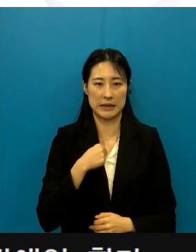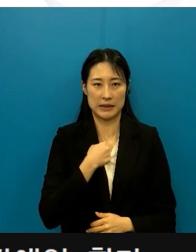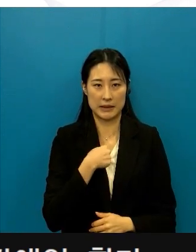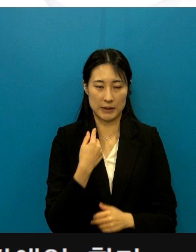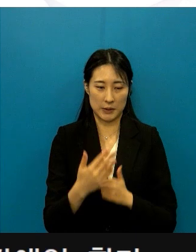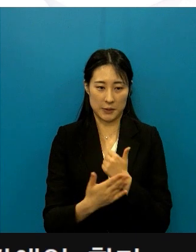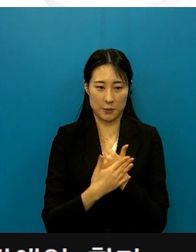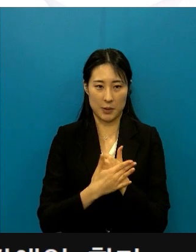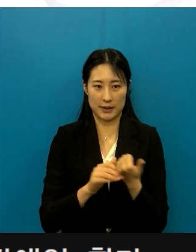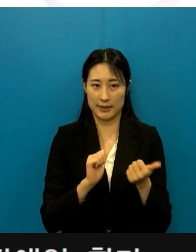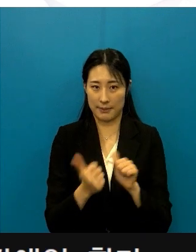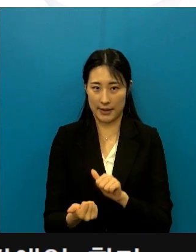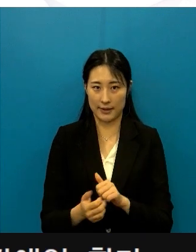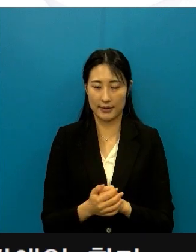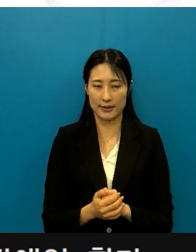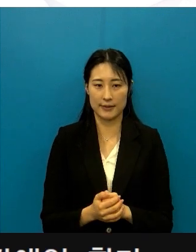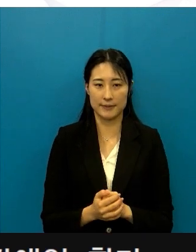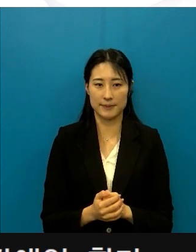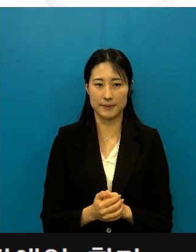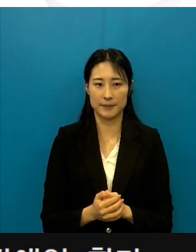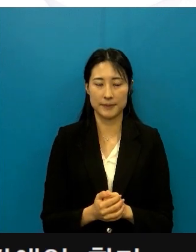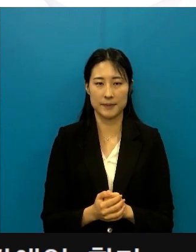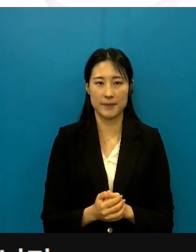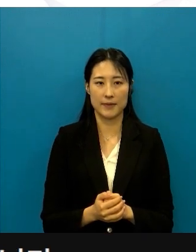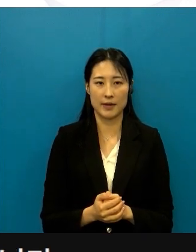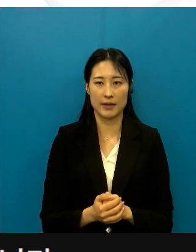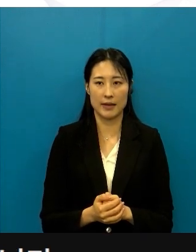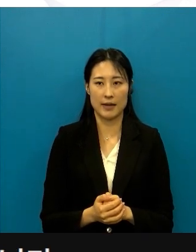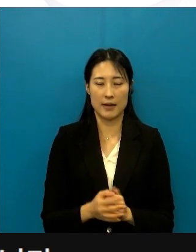pose a risk to the vulnerable peoples.